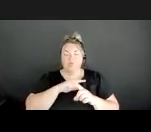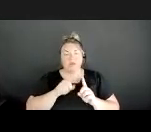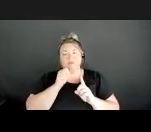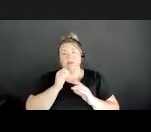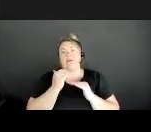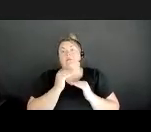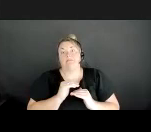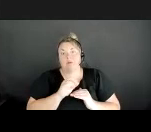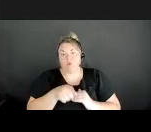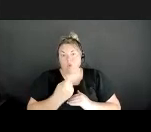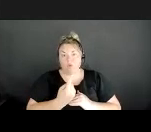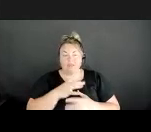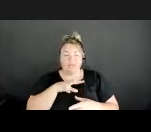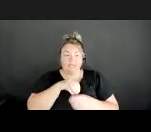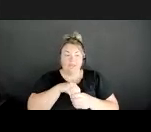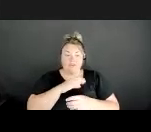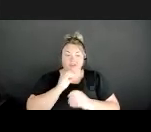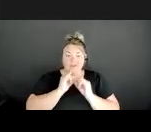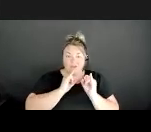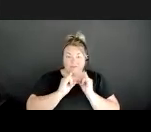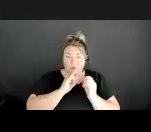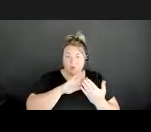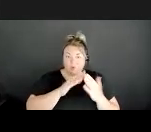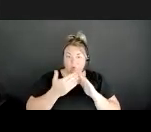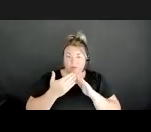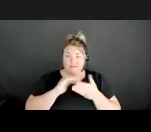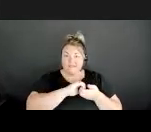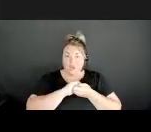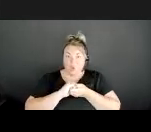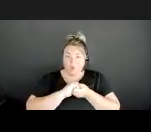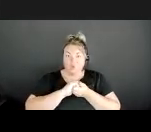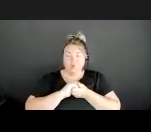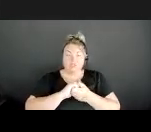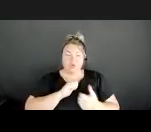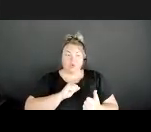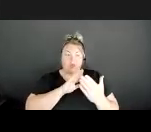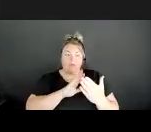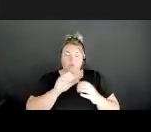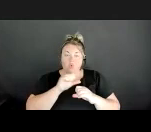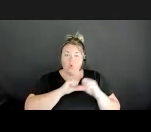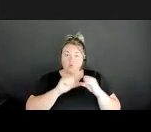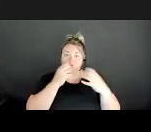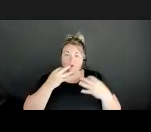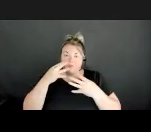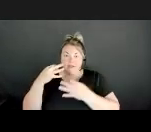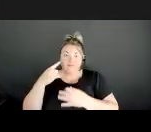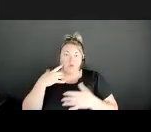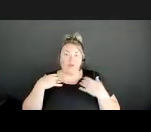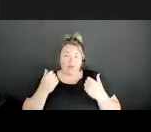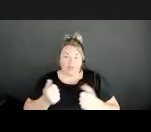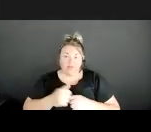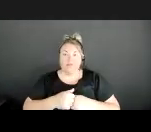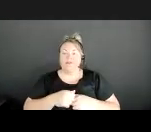to, engage and interview community stakeholders that address those social determinants of health, define